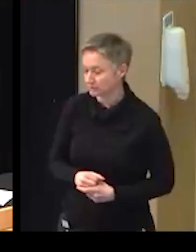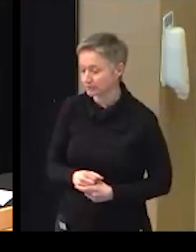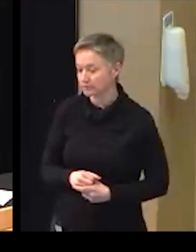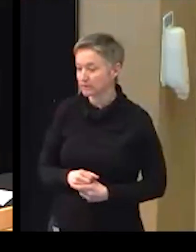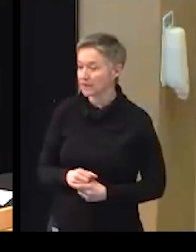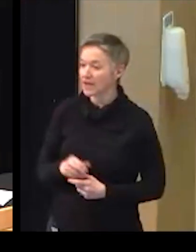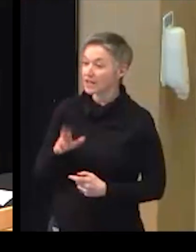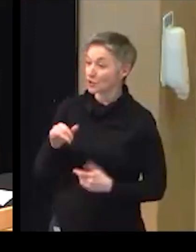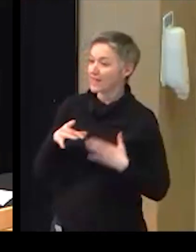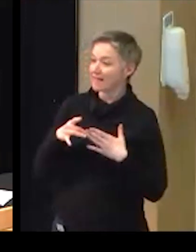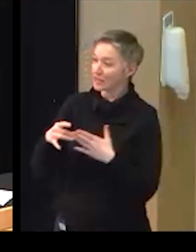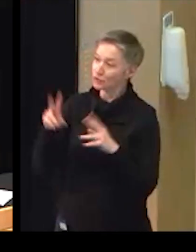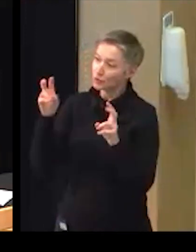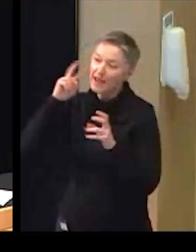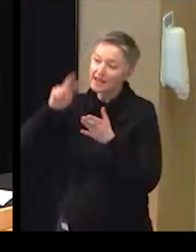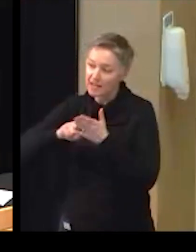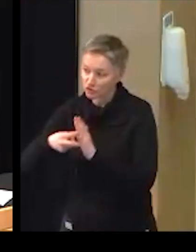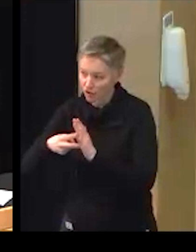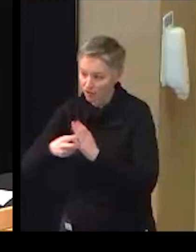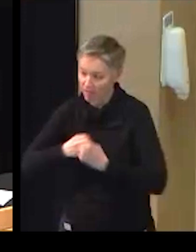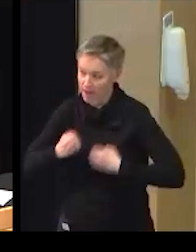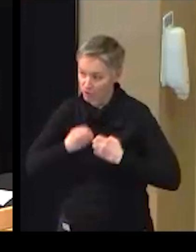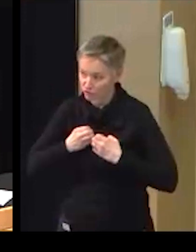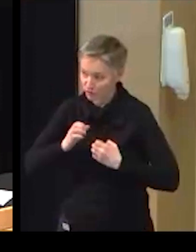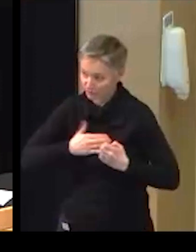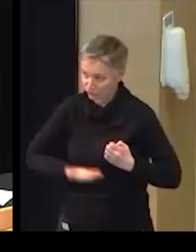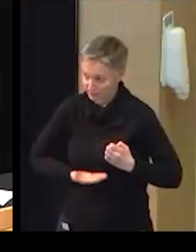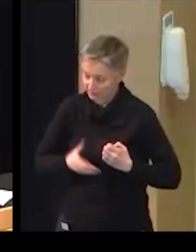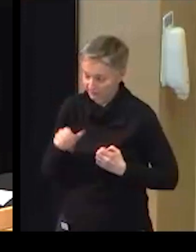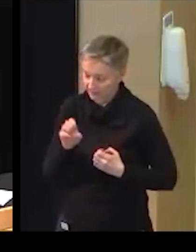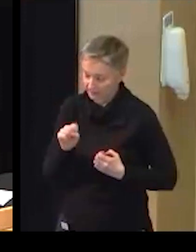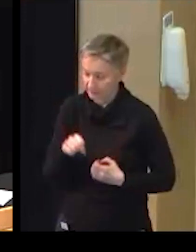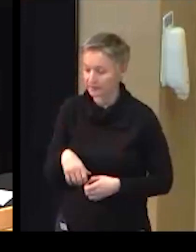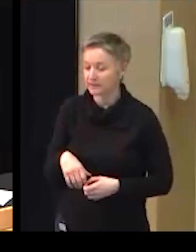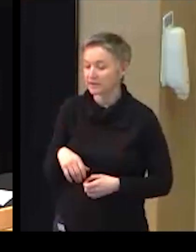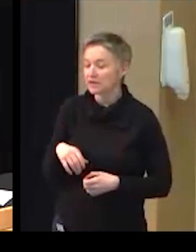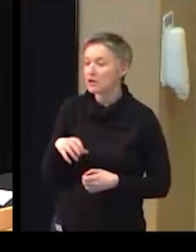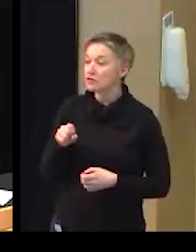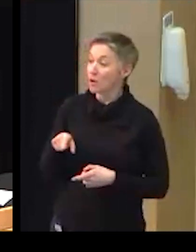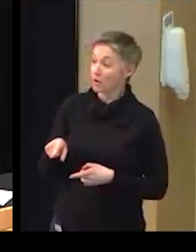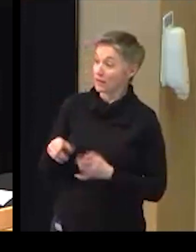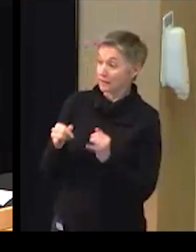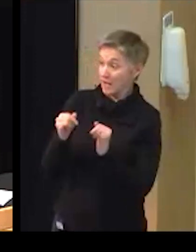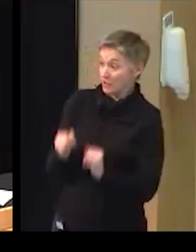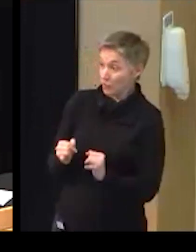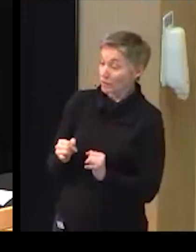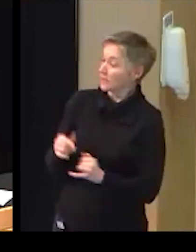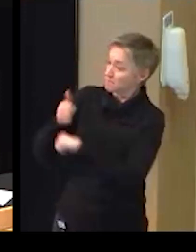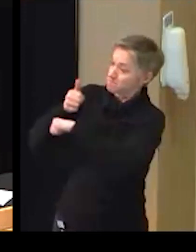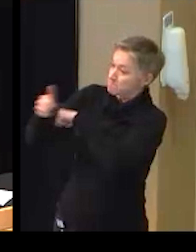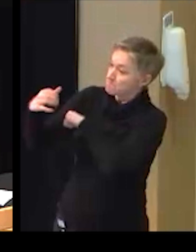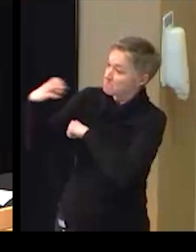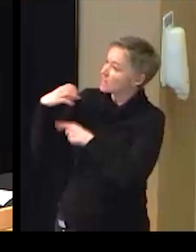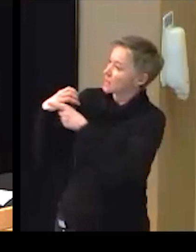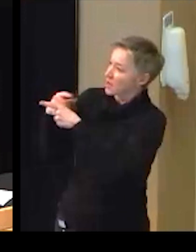led to intentional infliction of emotional distress cases, which were cases alleging that the employer's actions